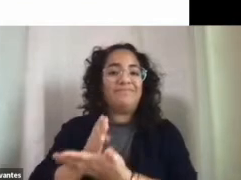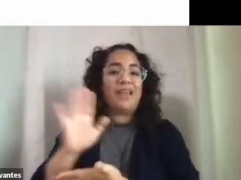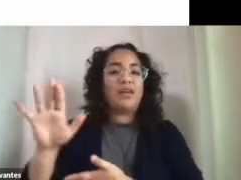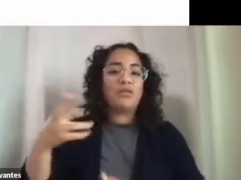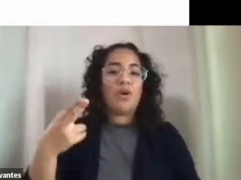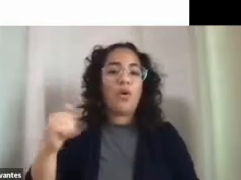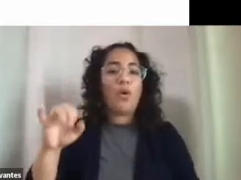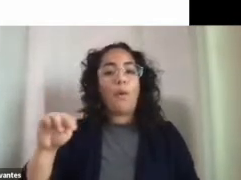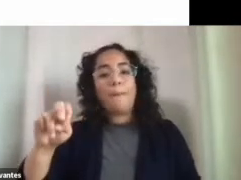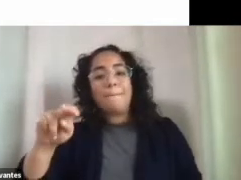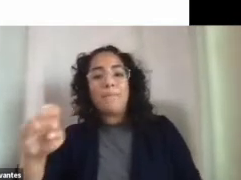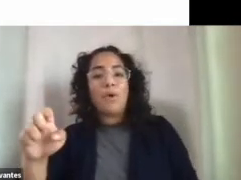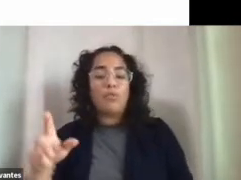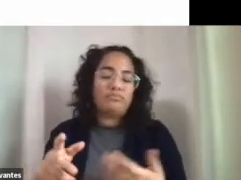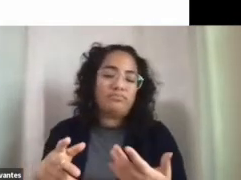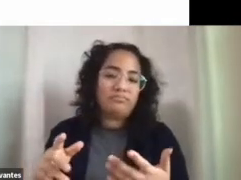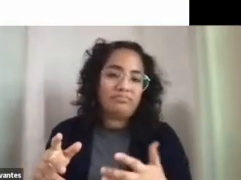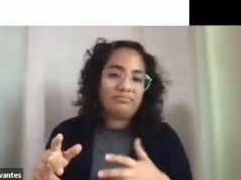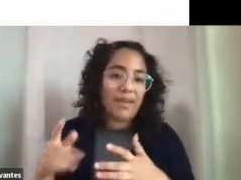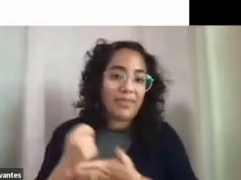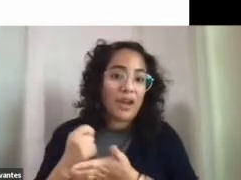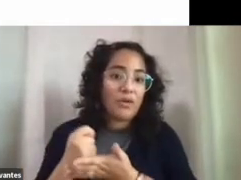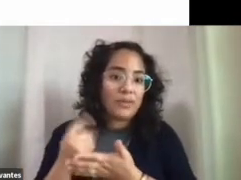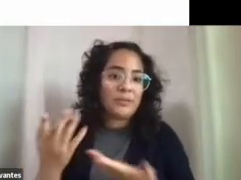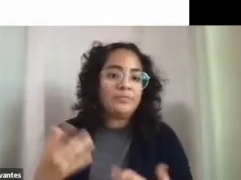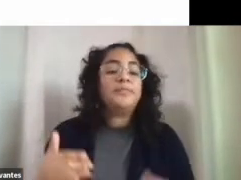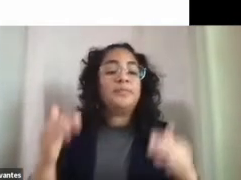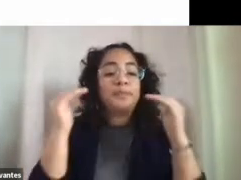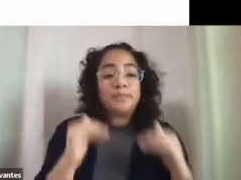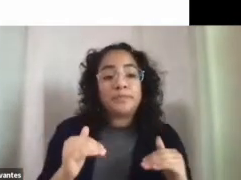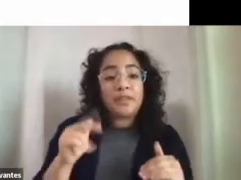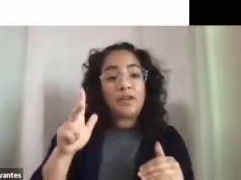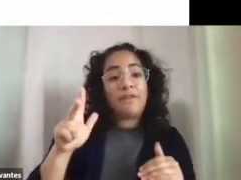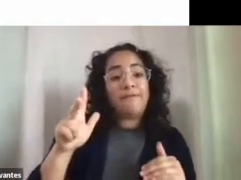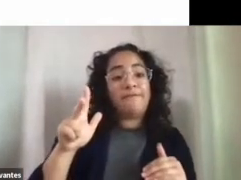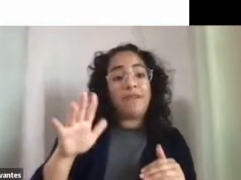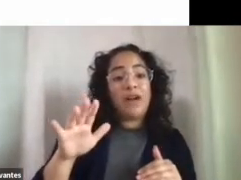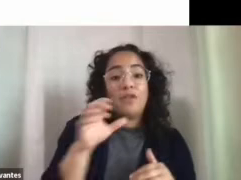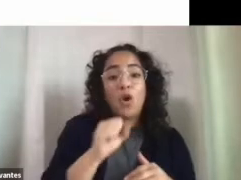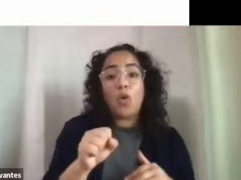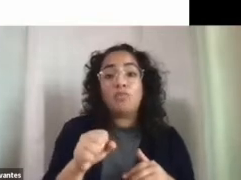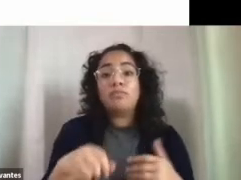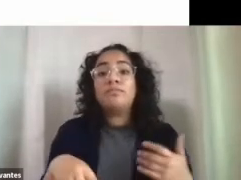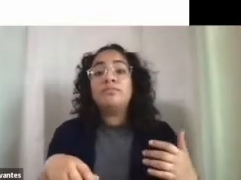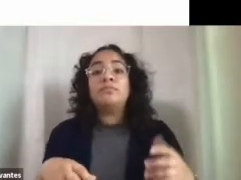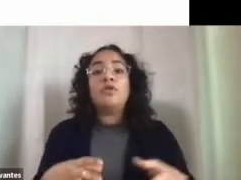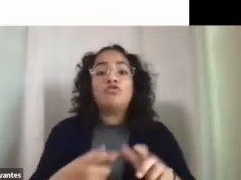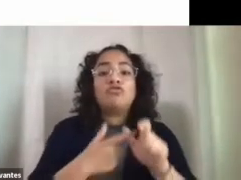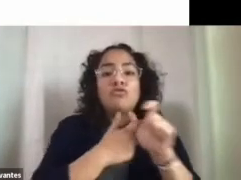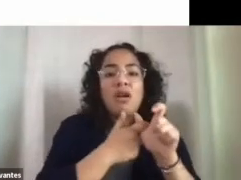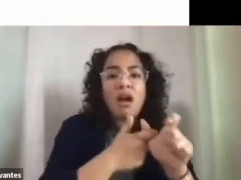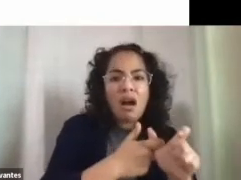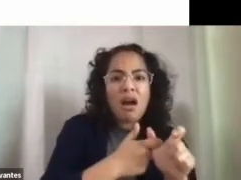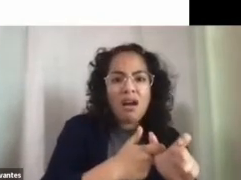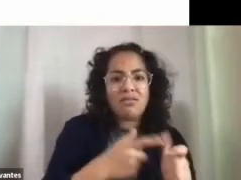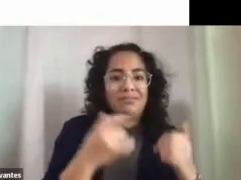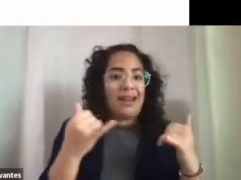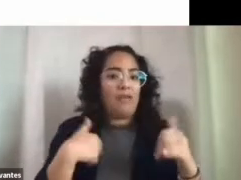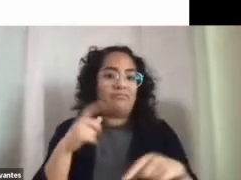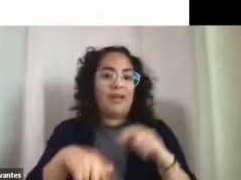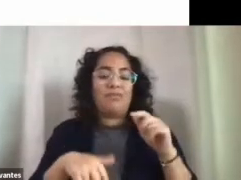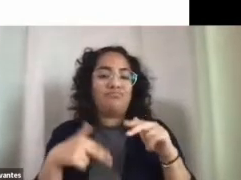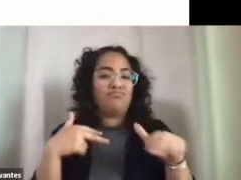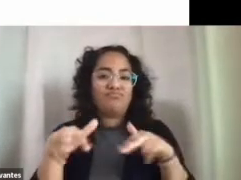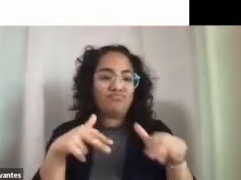quite problematic. A 35-year-old marathon runner who now is unable to walk or run a couple of